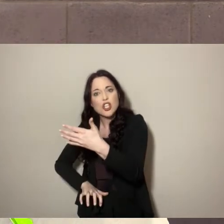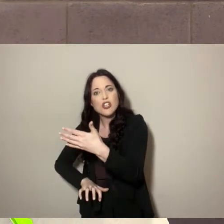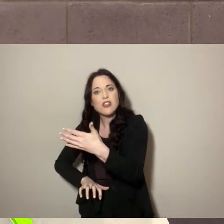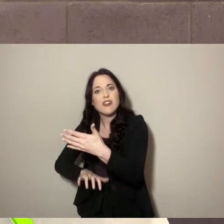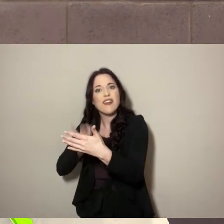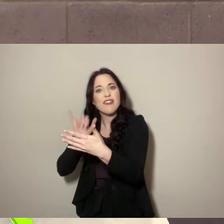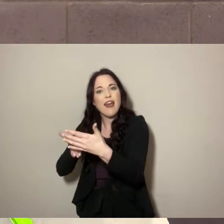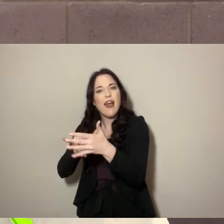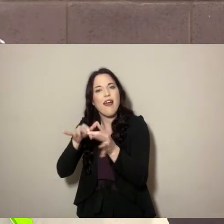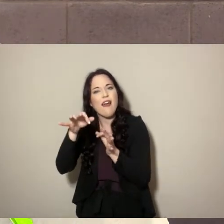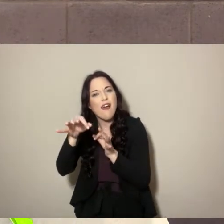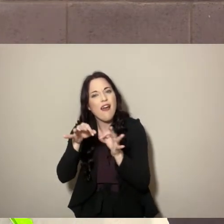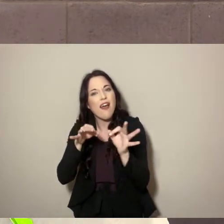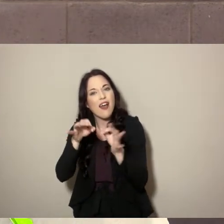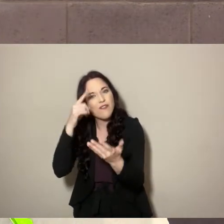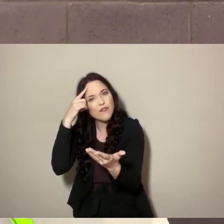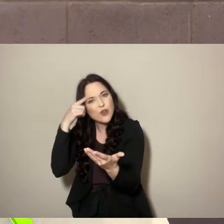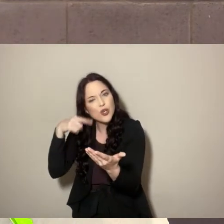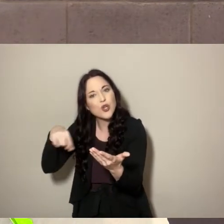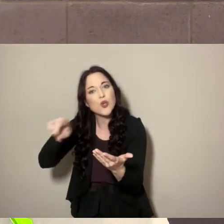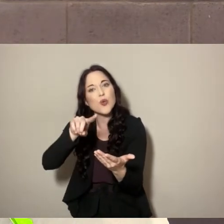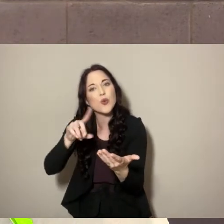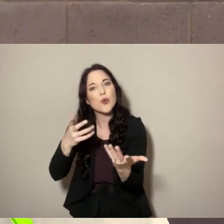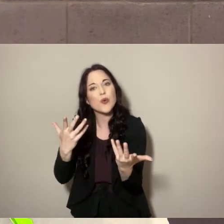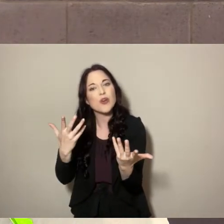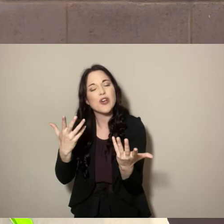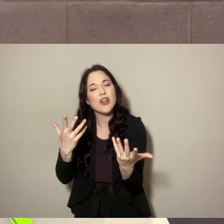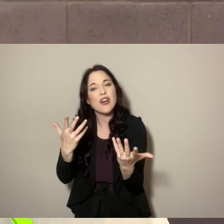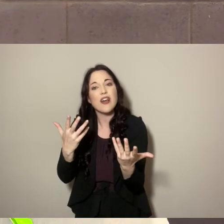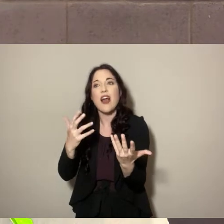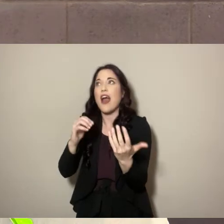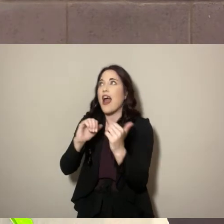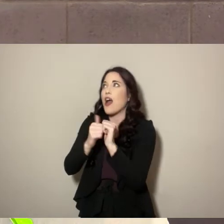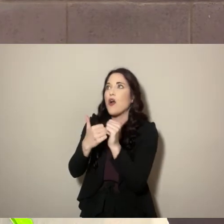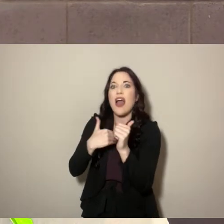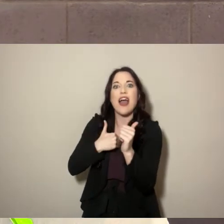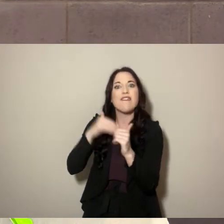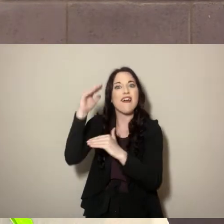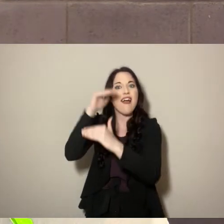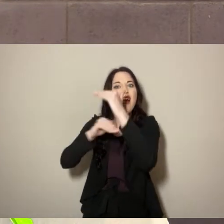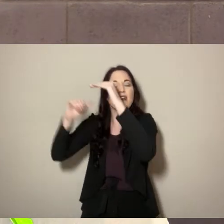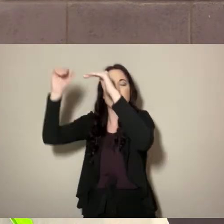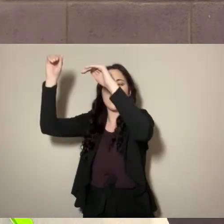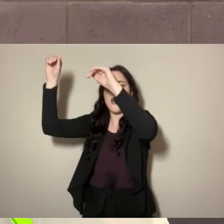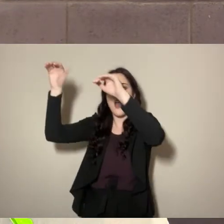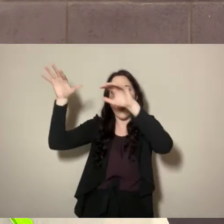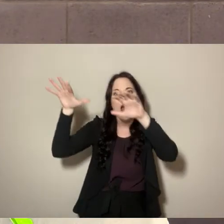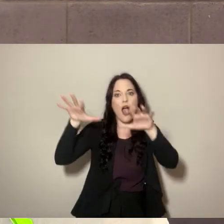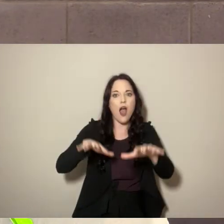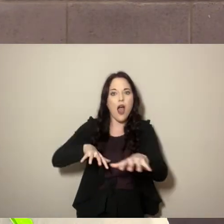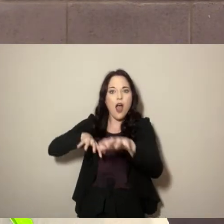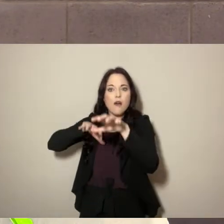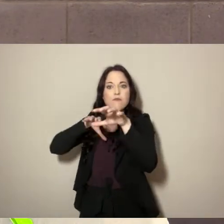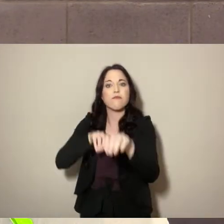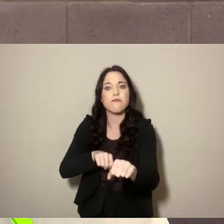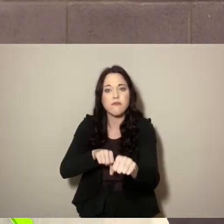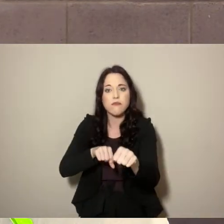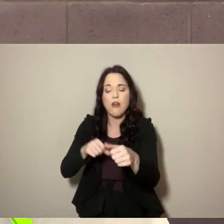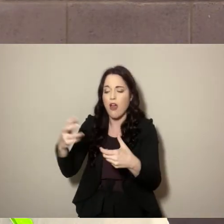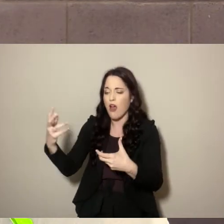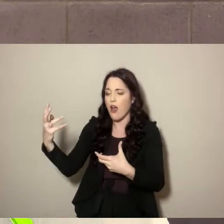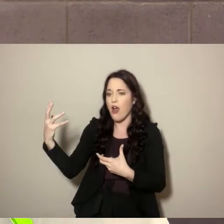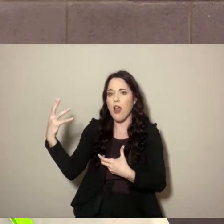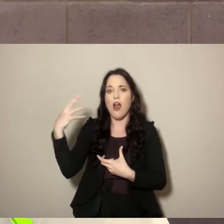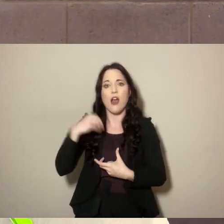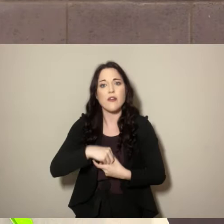earth, not only around you, but especially at this moment within you, that on the inside we